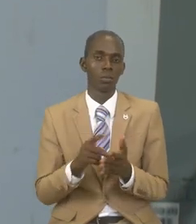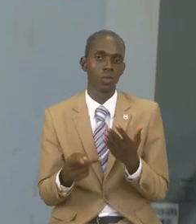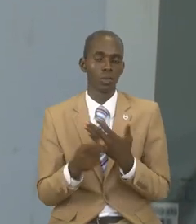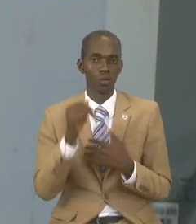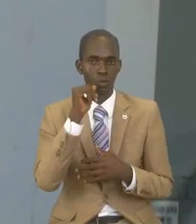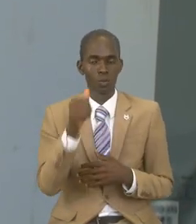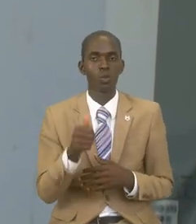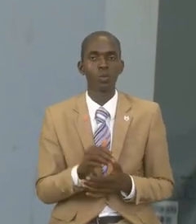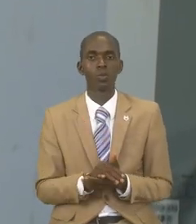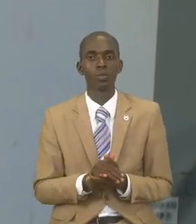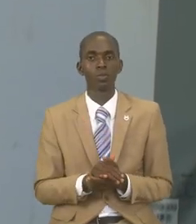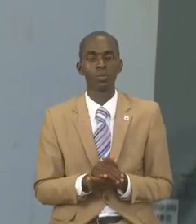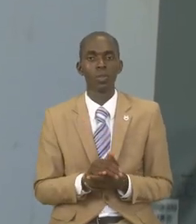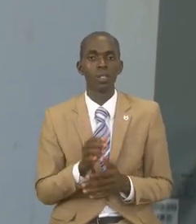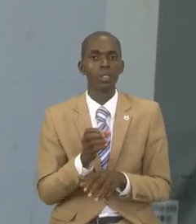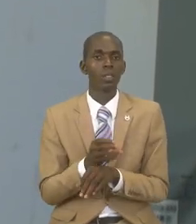Counselors, please.